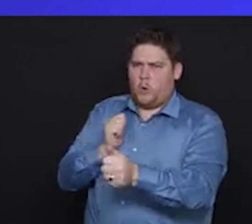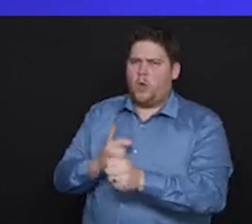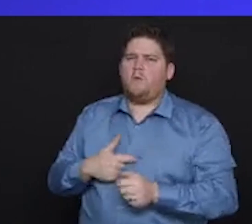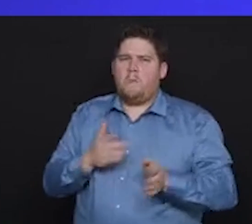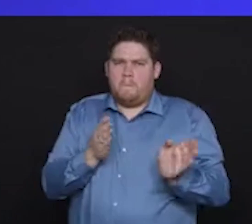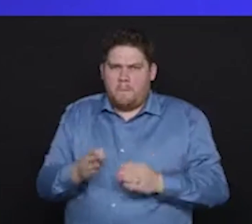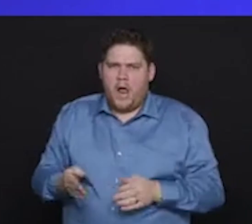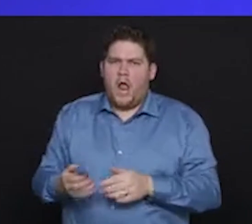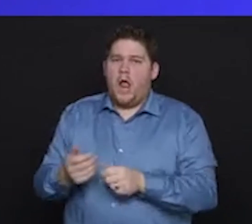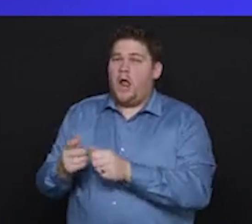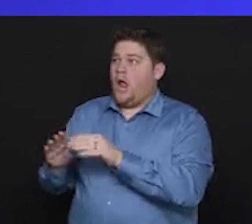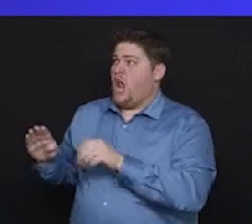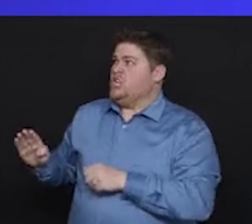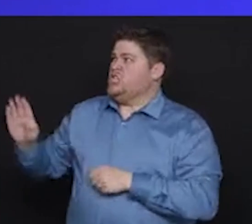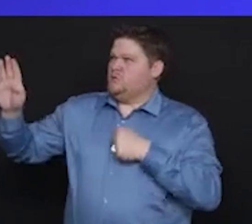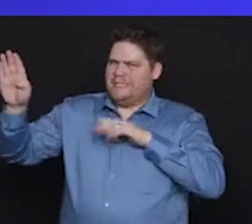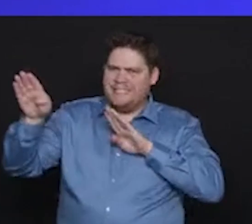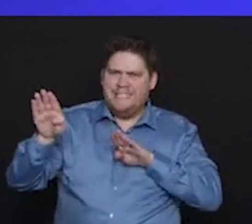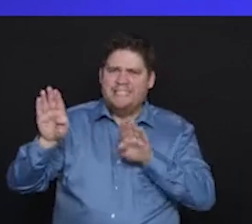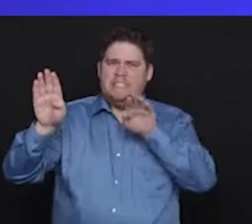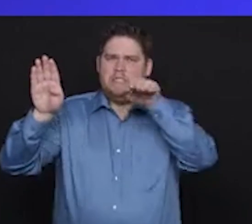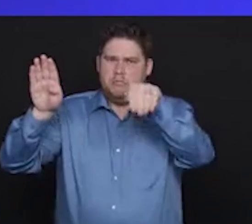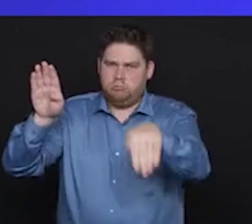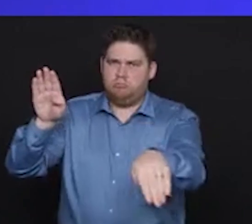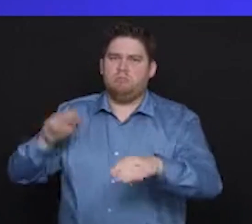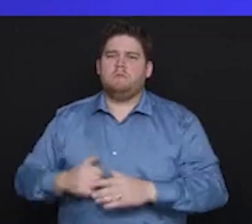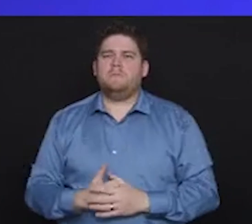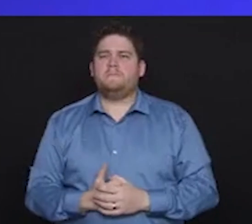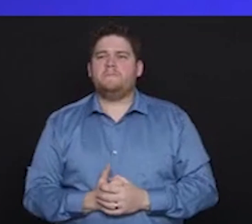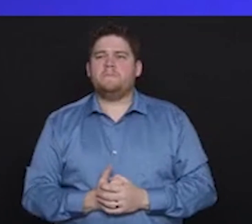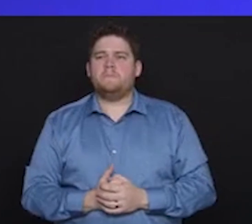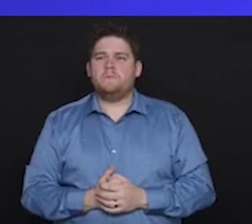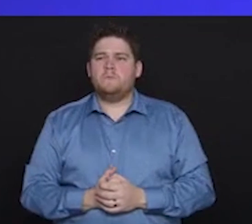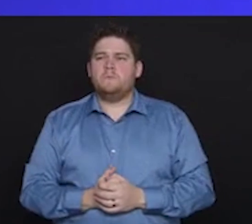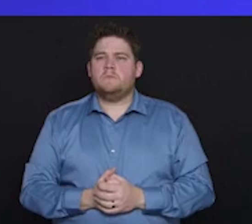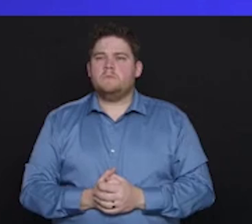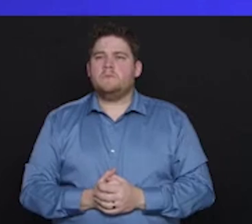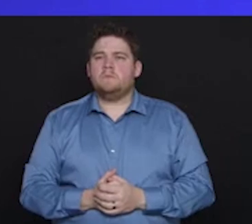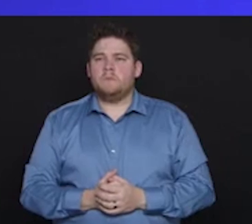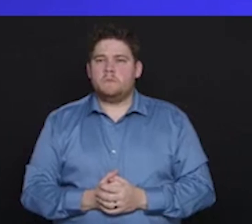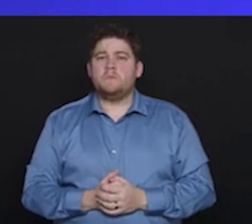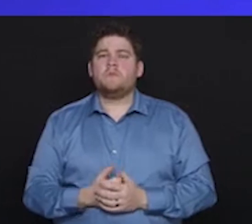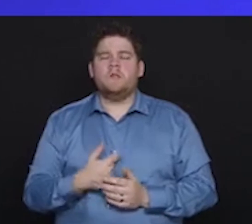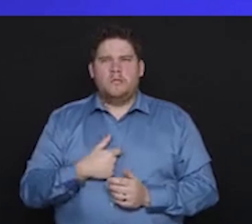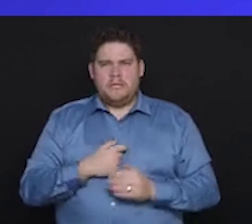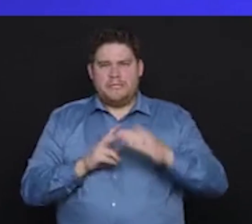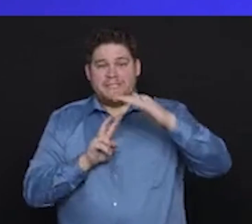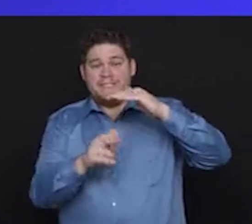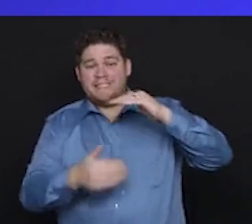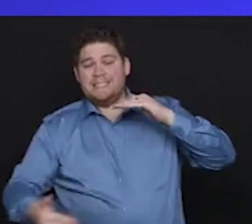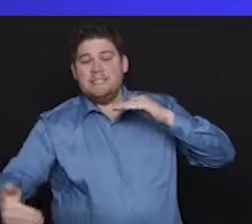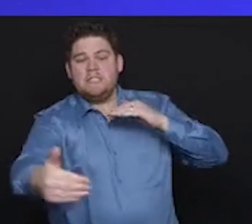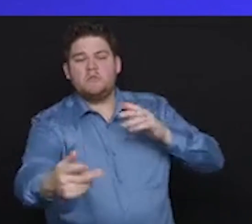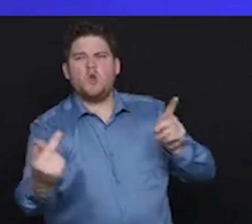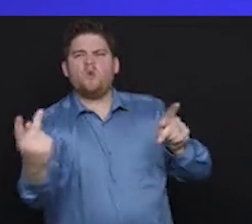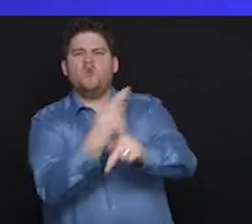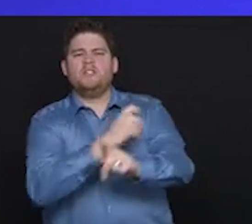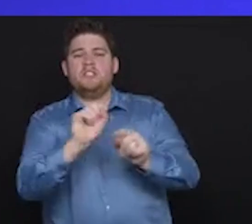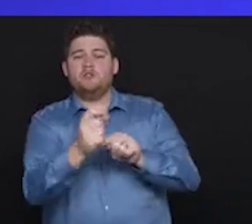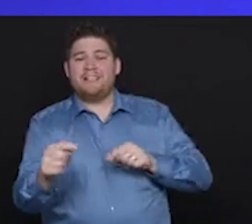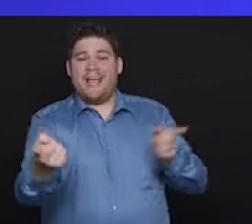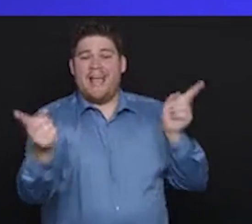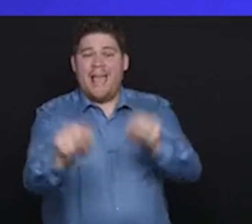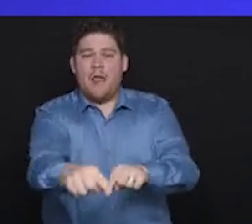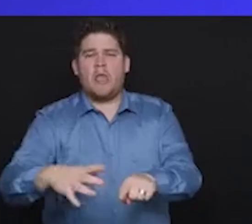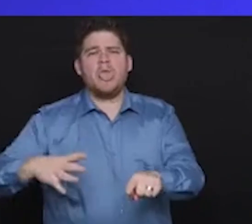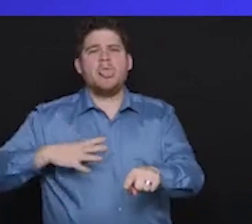most serious possible scenario. We are preparing for that scenario regardless of whether it's the most likely scenario or not. And I think that's what